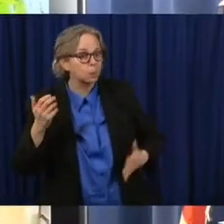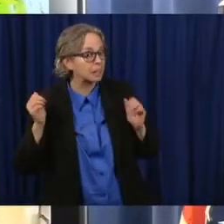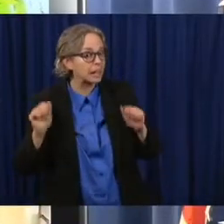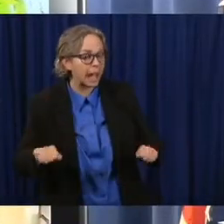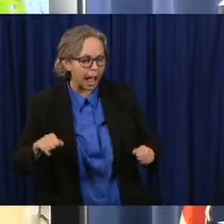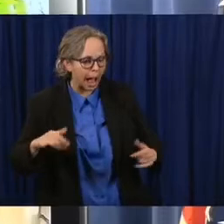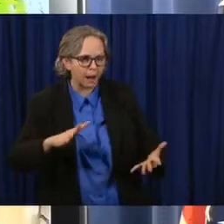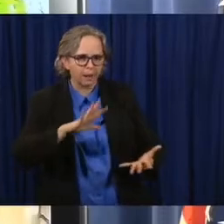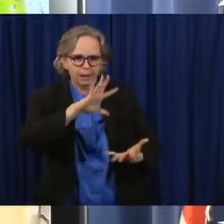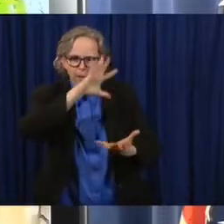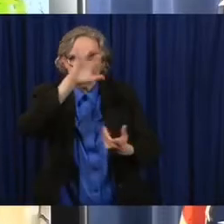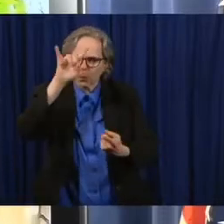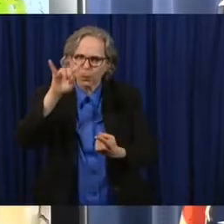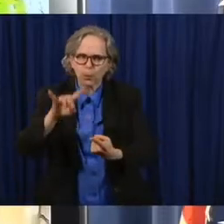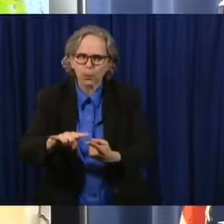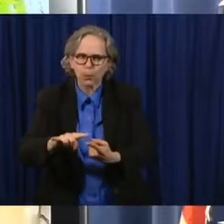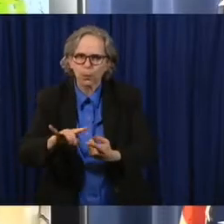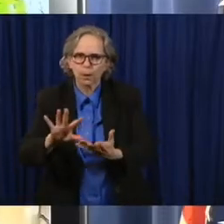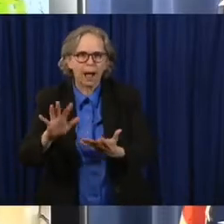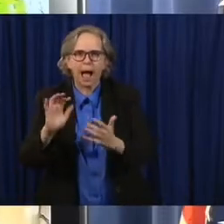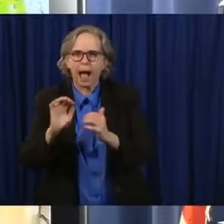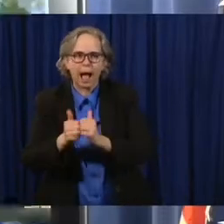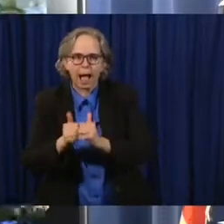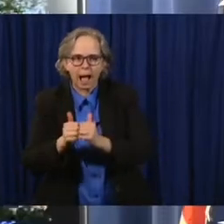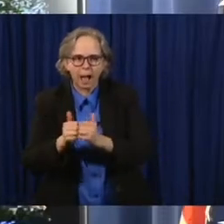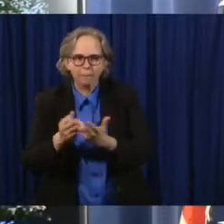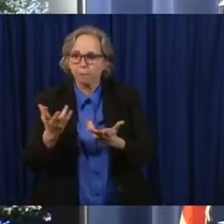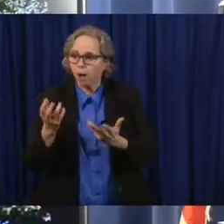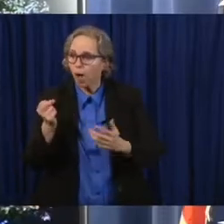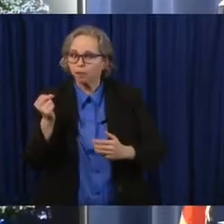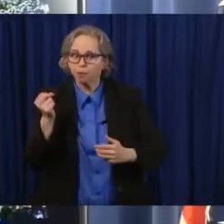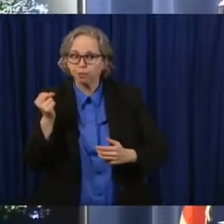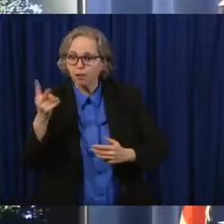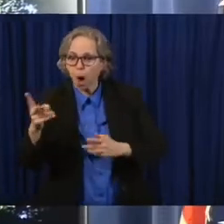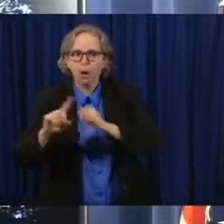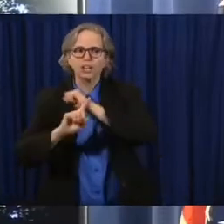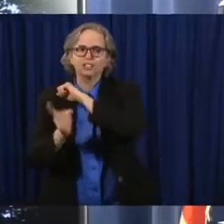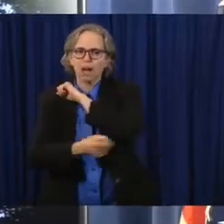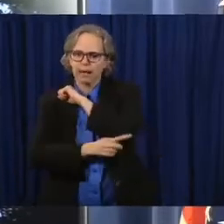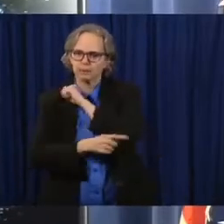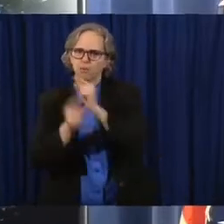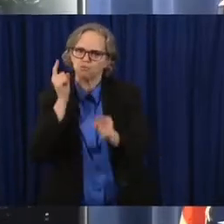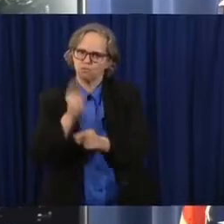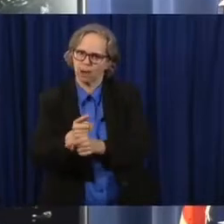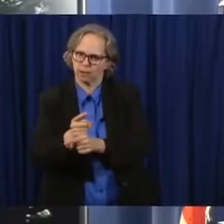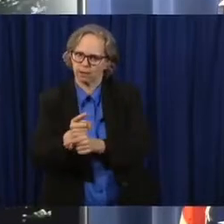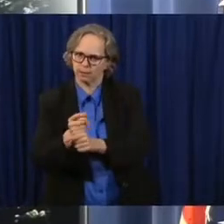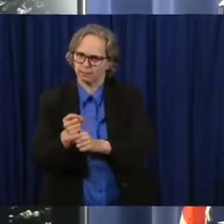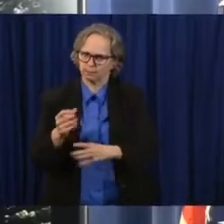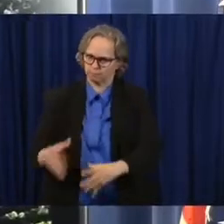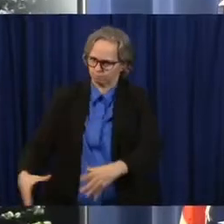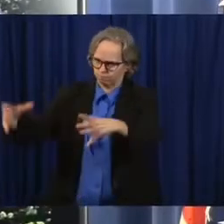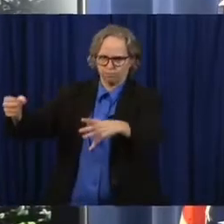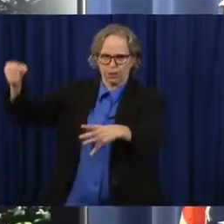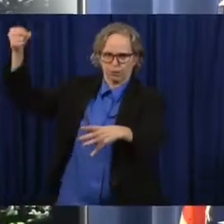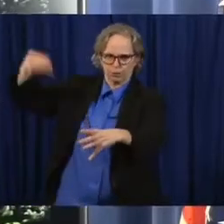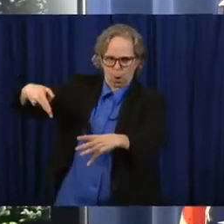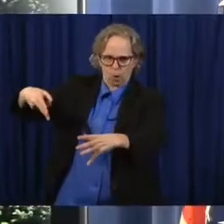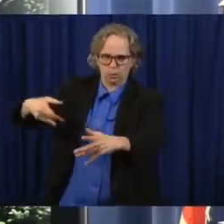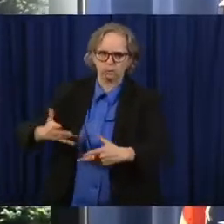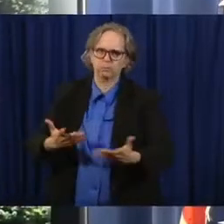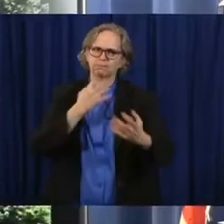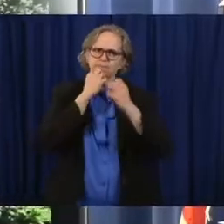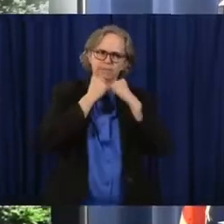the simple step of ensuring that we throw our trash away the right way. It's a great thing to do for the environment, for our great state